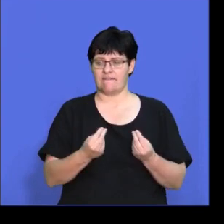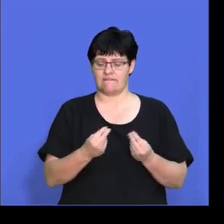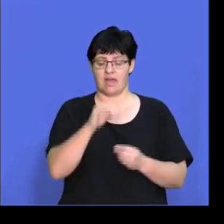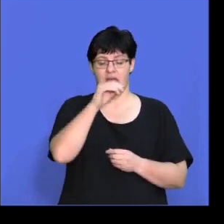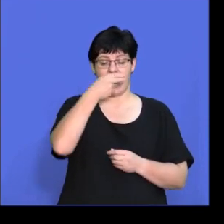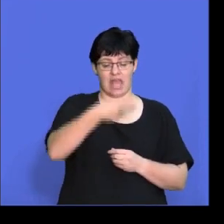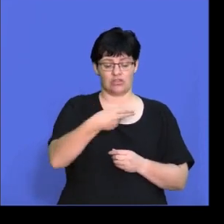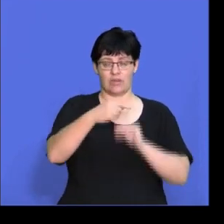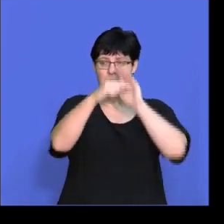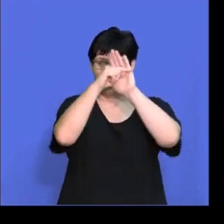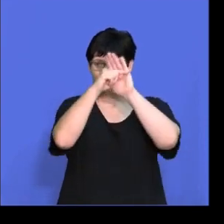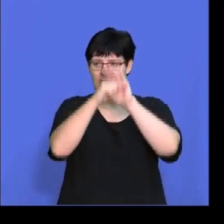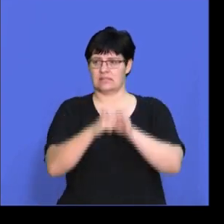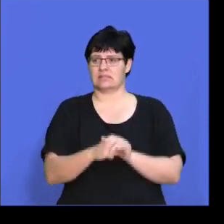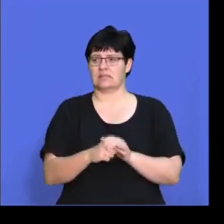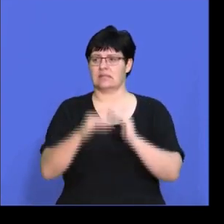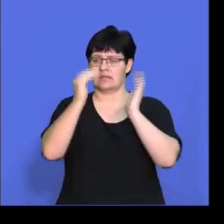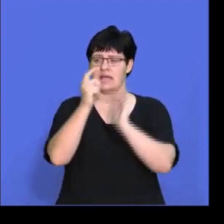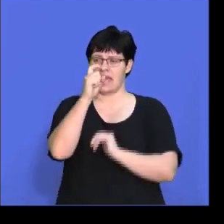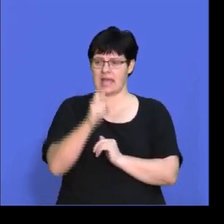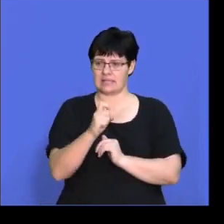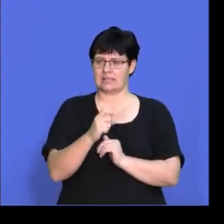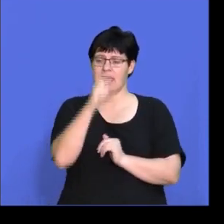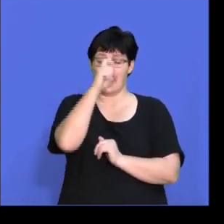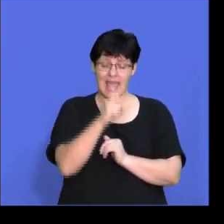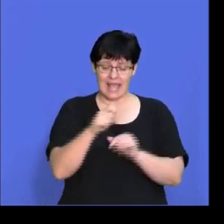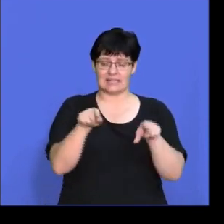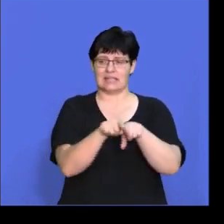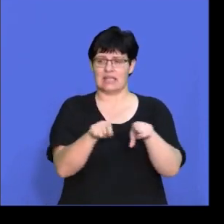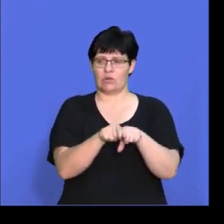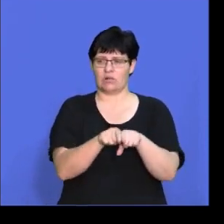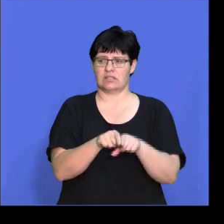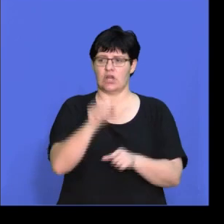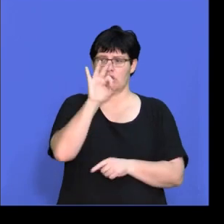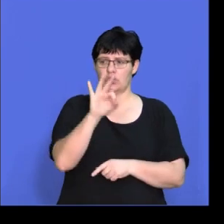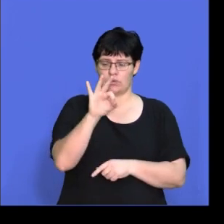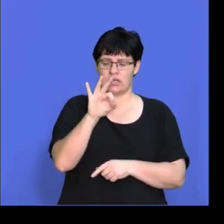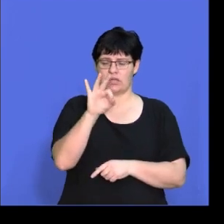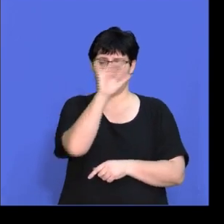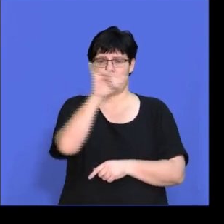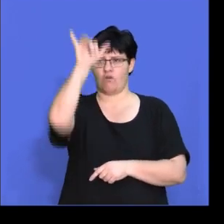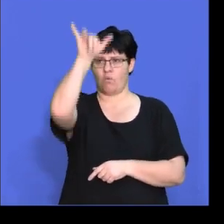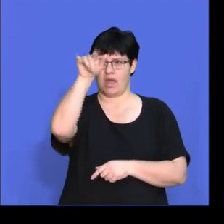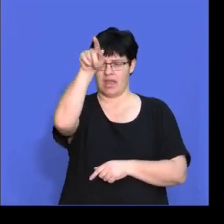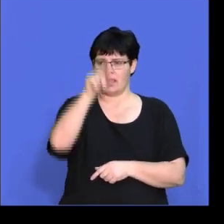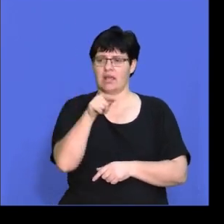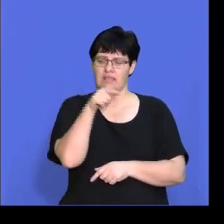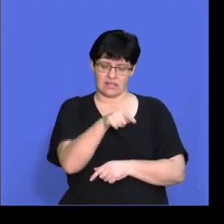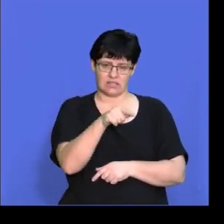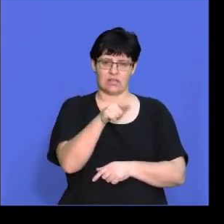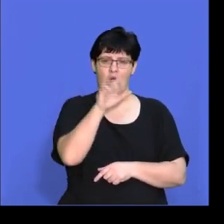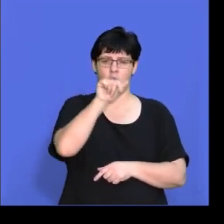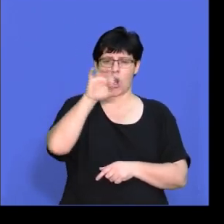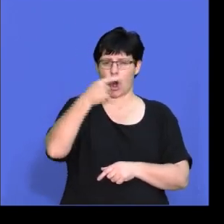we're going to have x is equal to 3 to the power of y. And here, this is where our knowledge